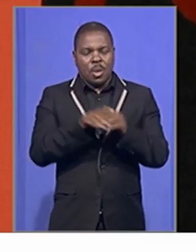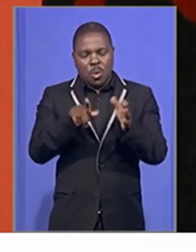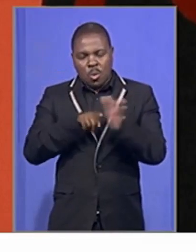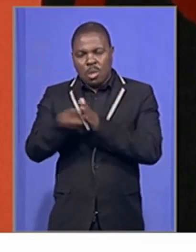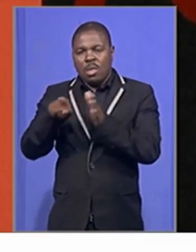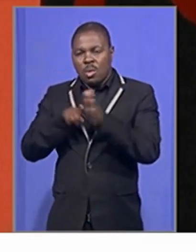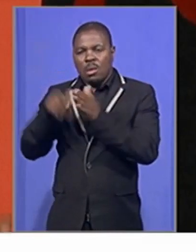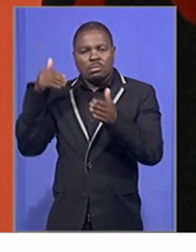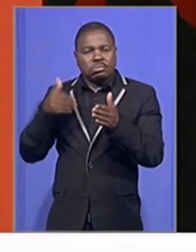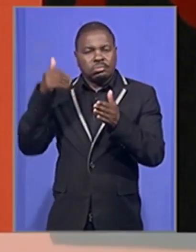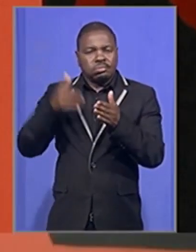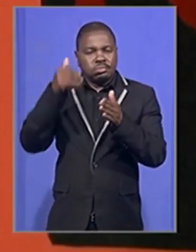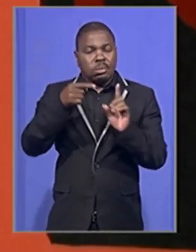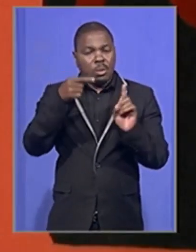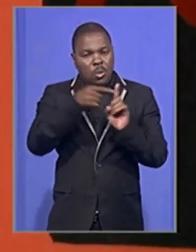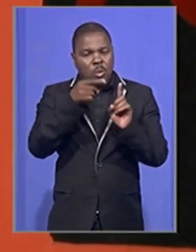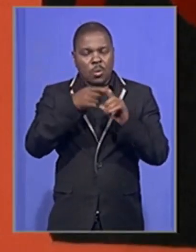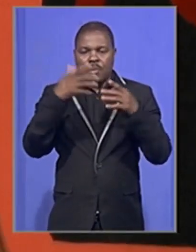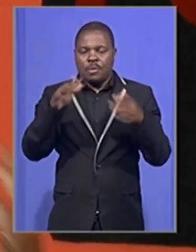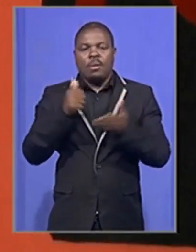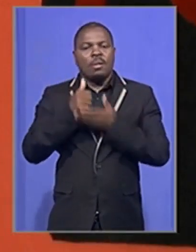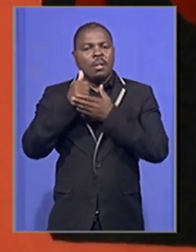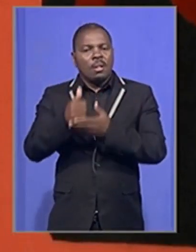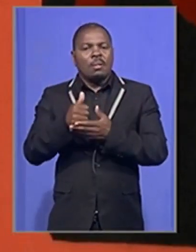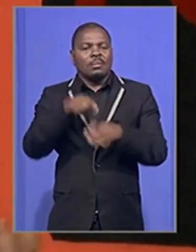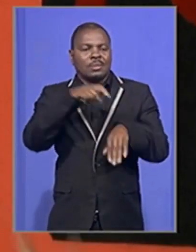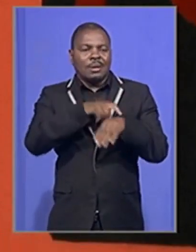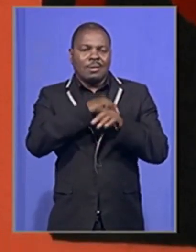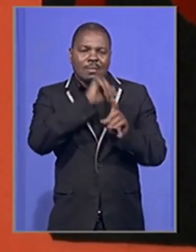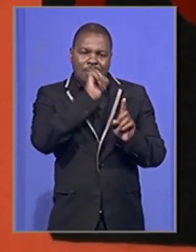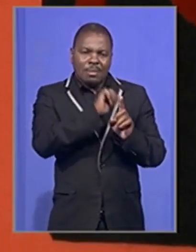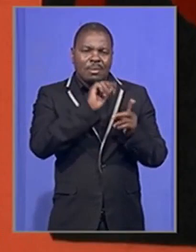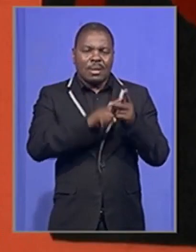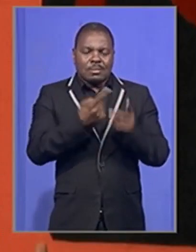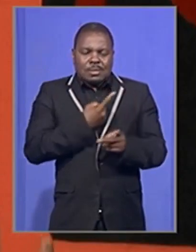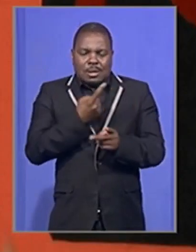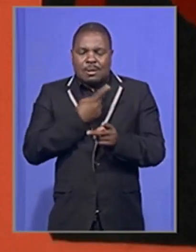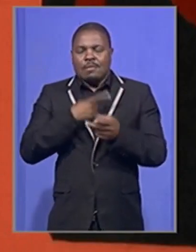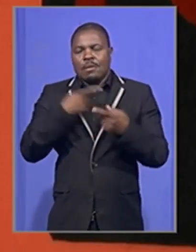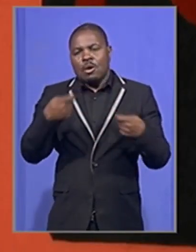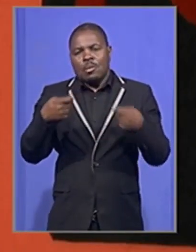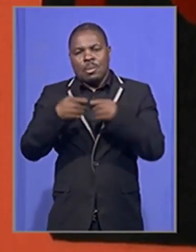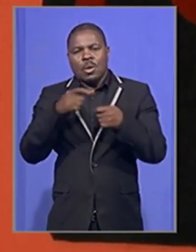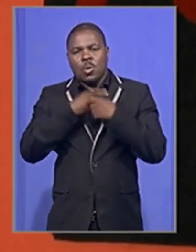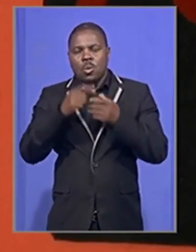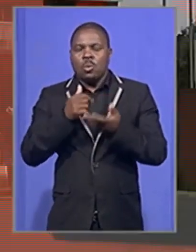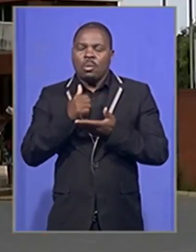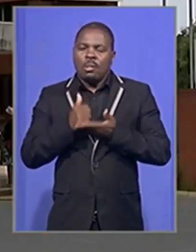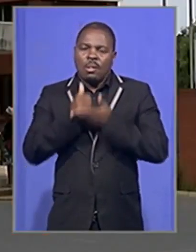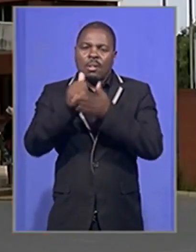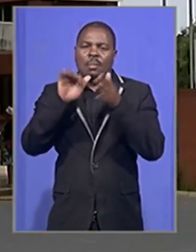basis, he literally contributed his time and himself. He lived for the